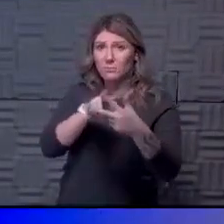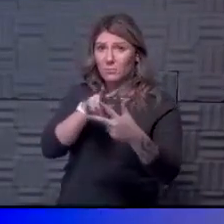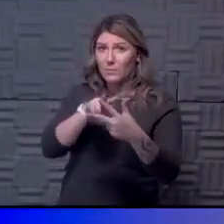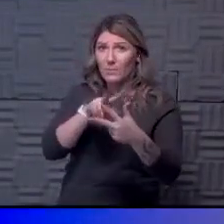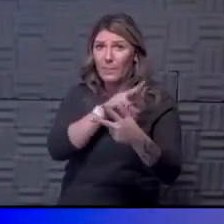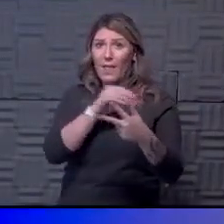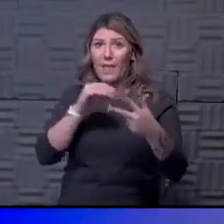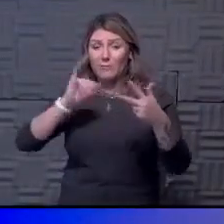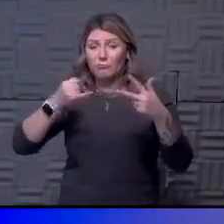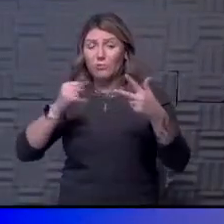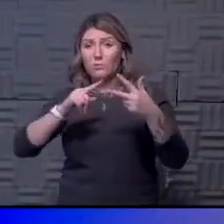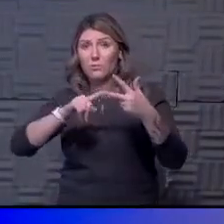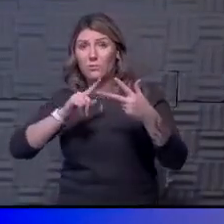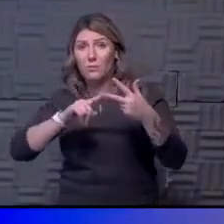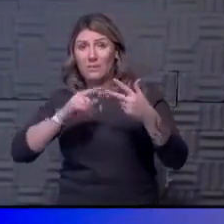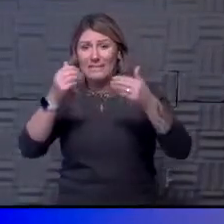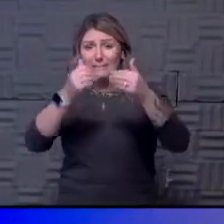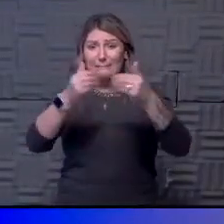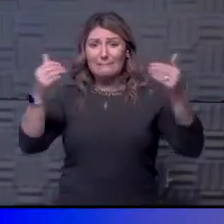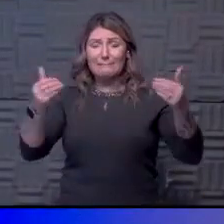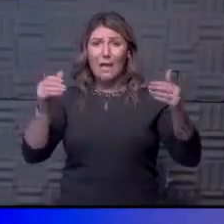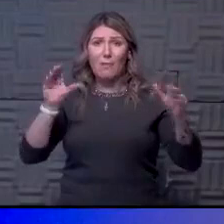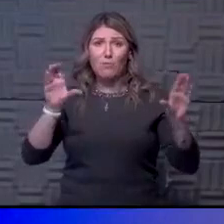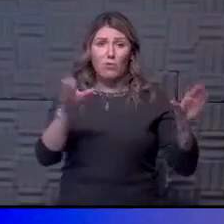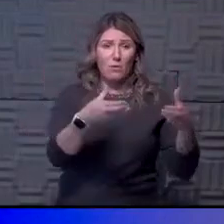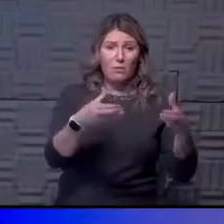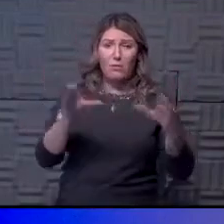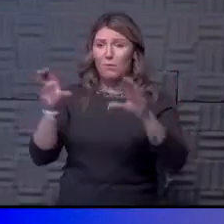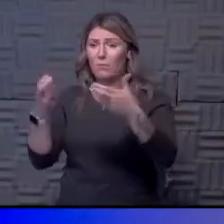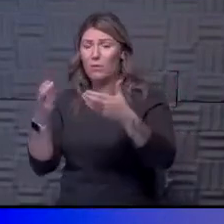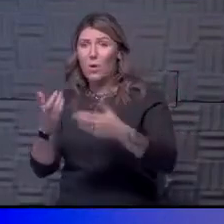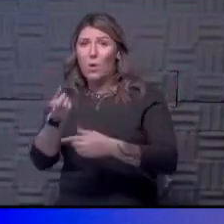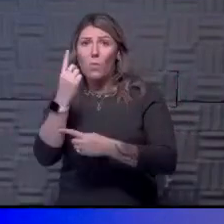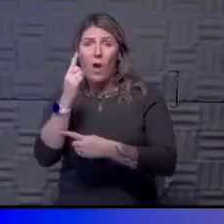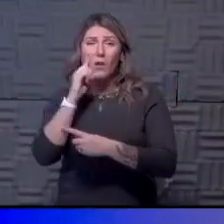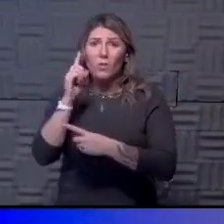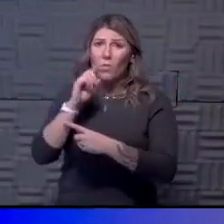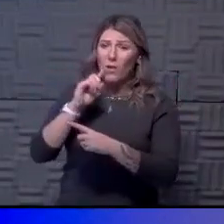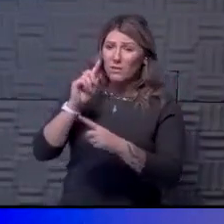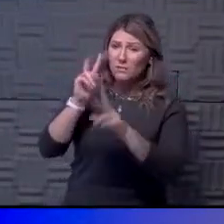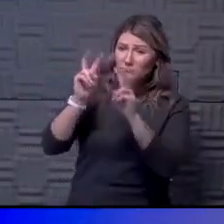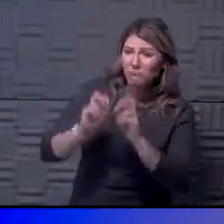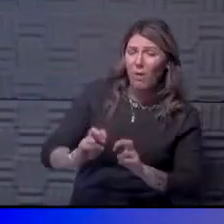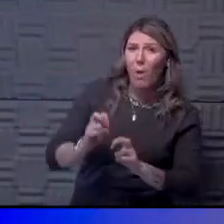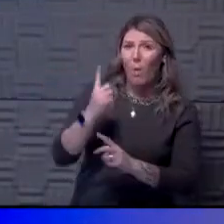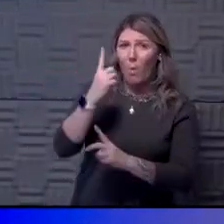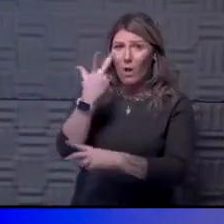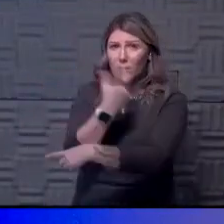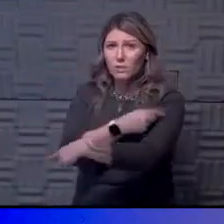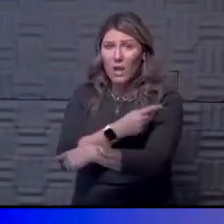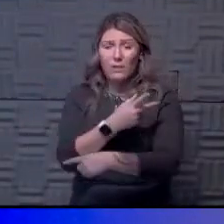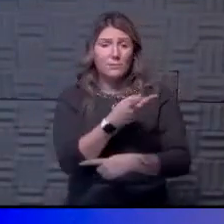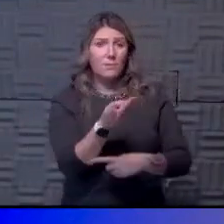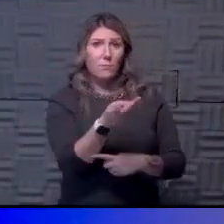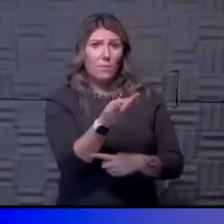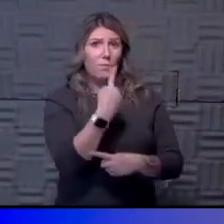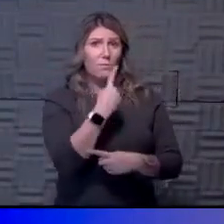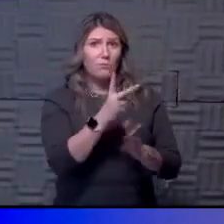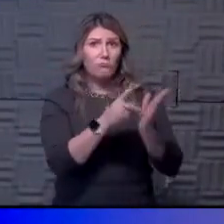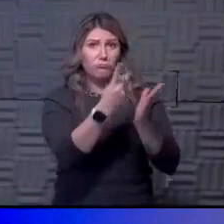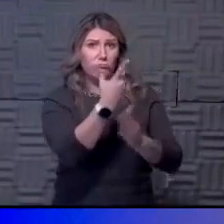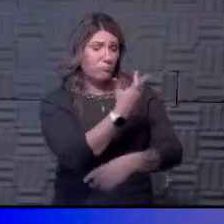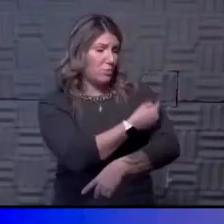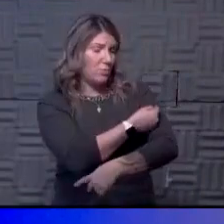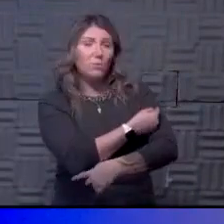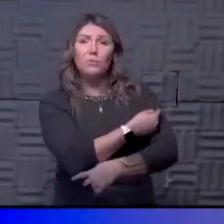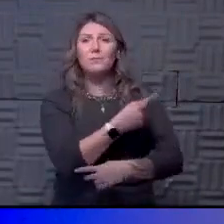and Johnson & Johnson, are separate, different trials. One is to look at a single dose, and one is to look at two-dose regimen. So you can't really draw